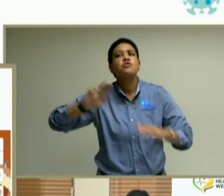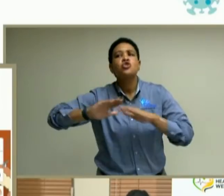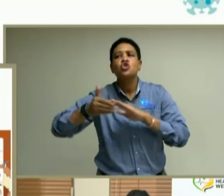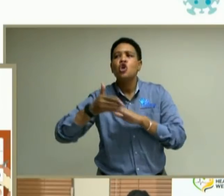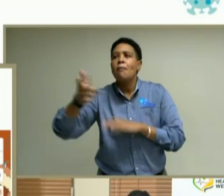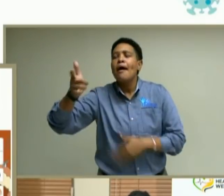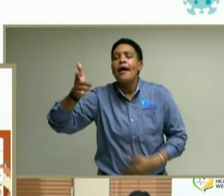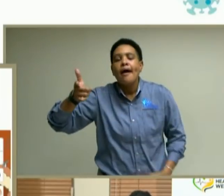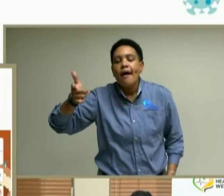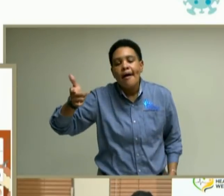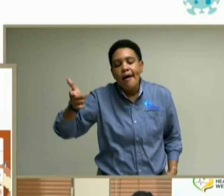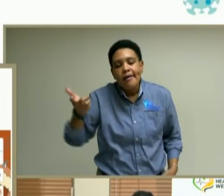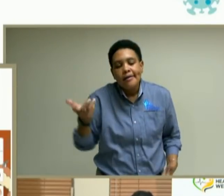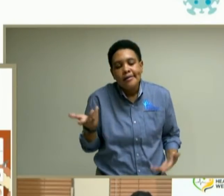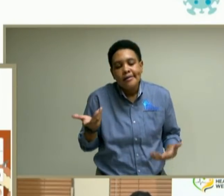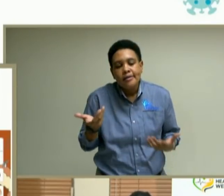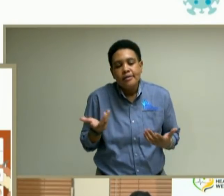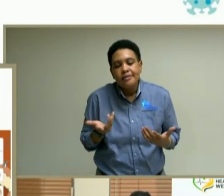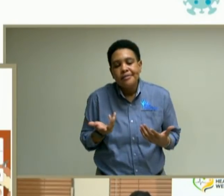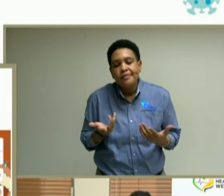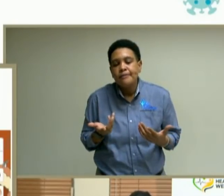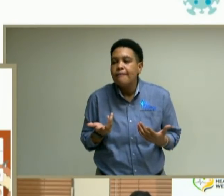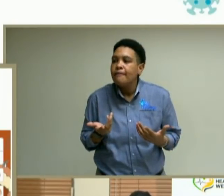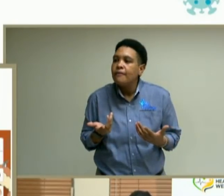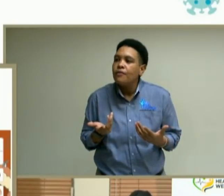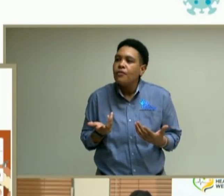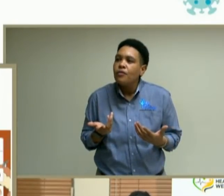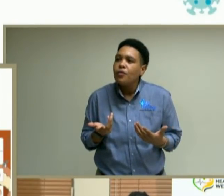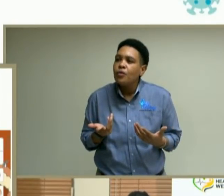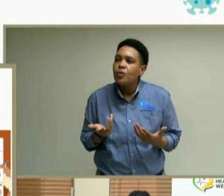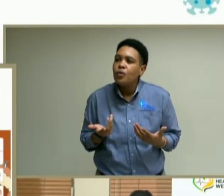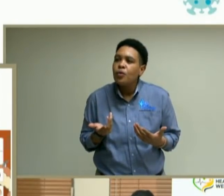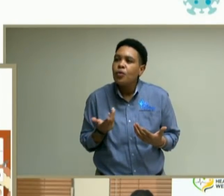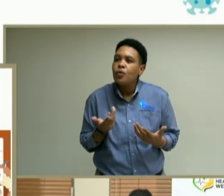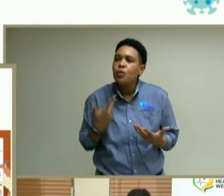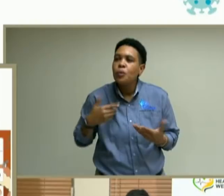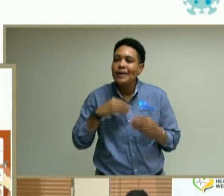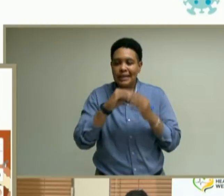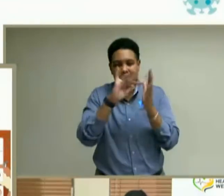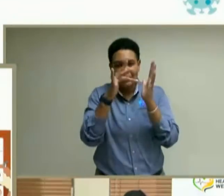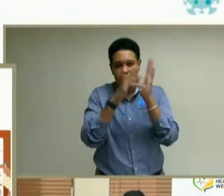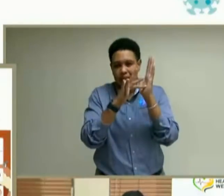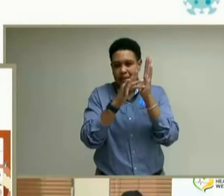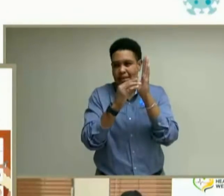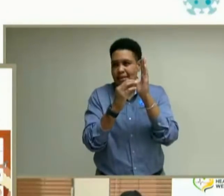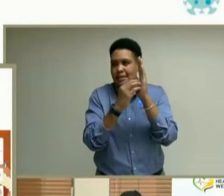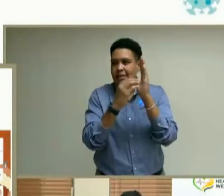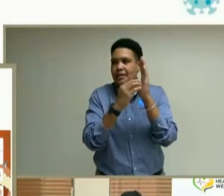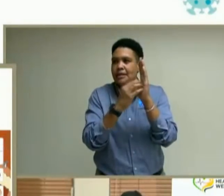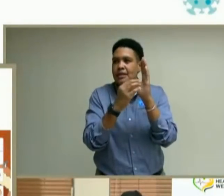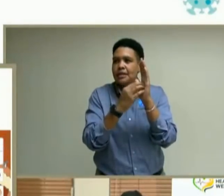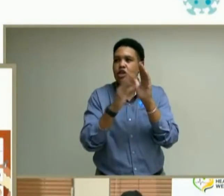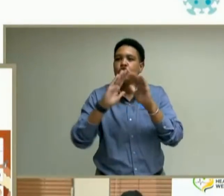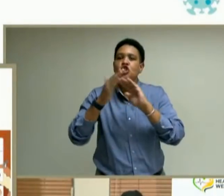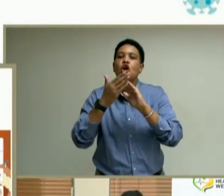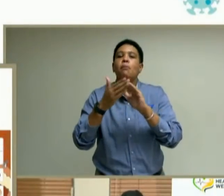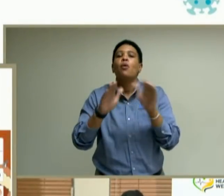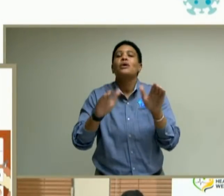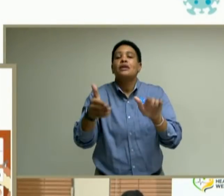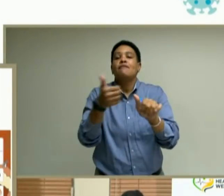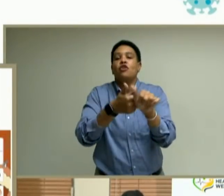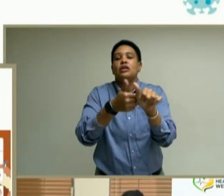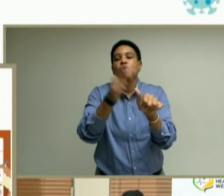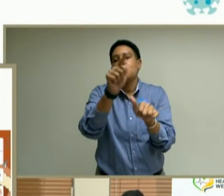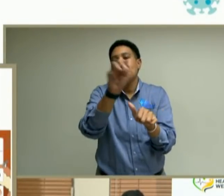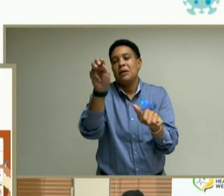looks, so we are somewhere in the middle, Jamaica, with deaths per million